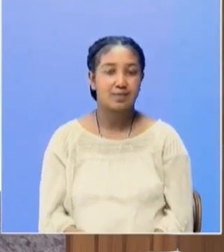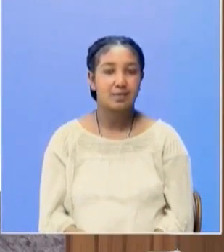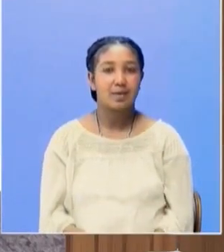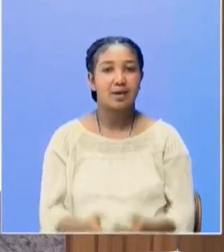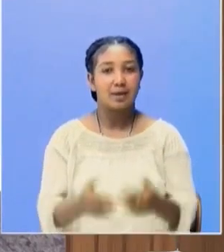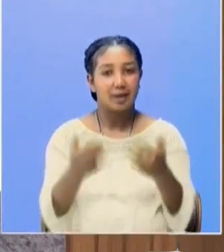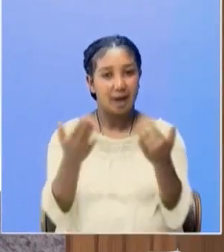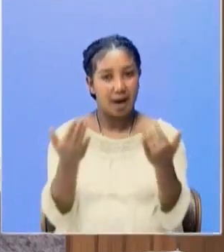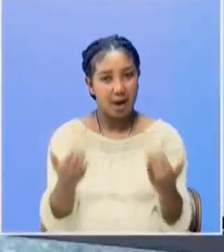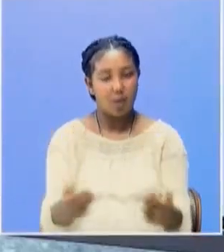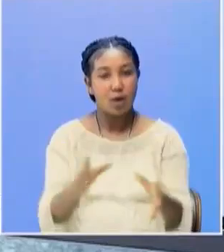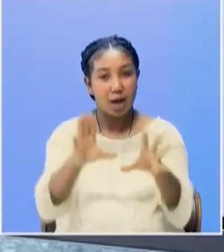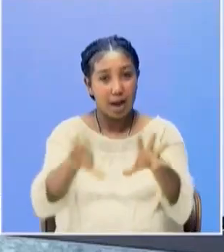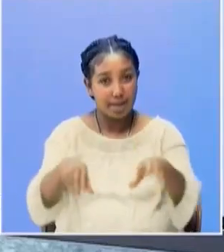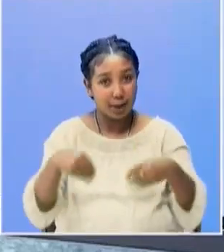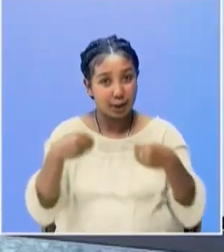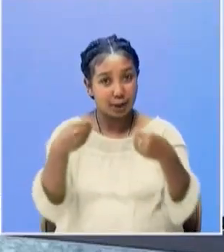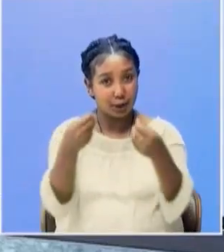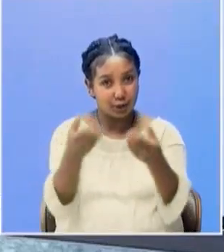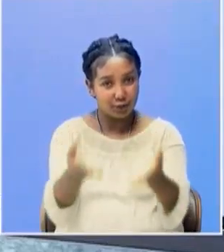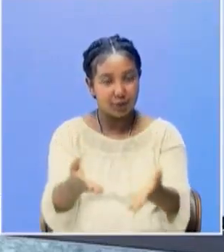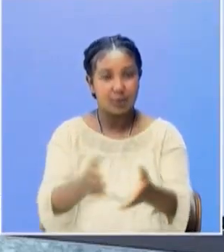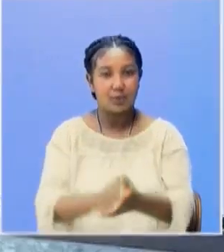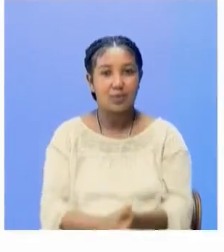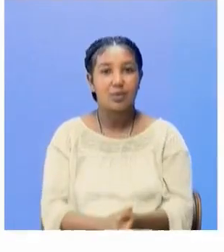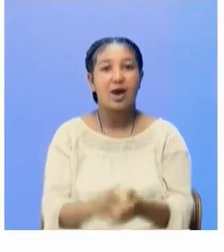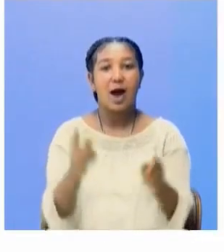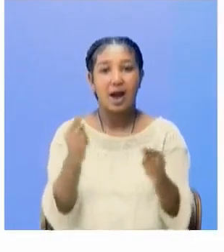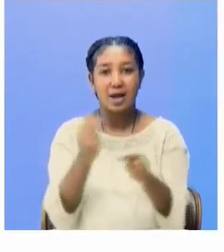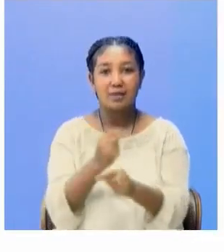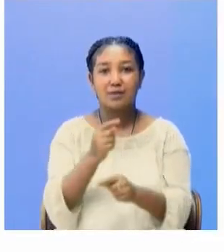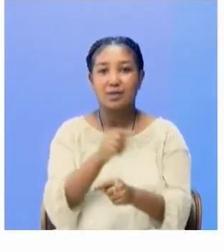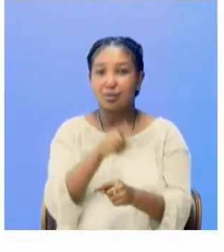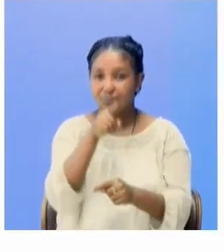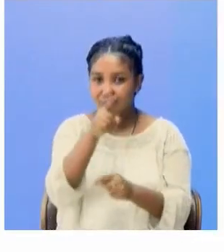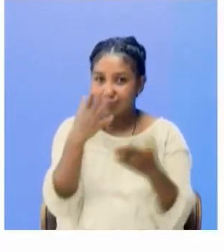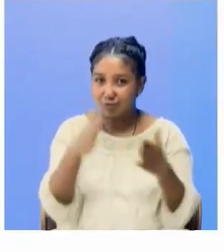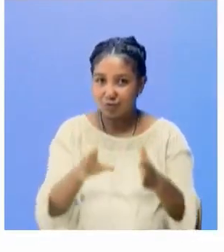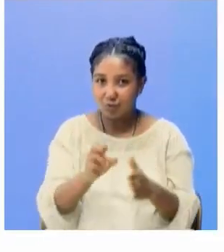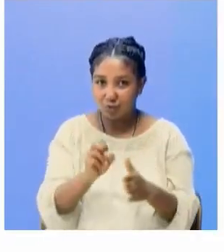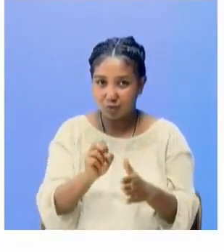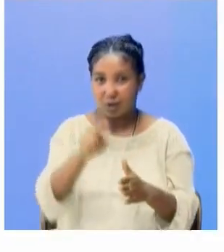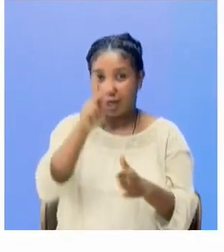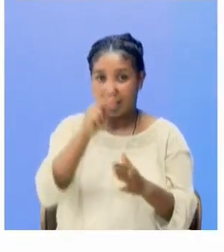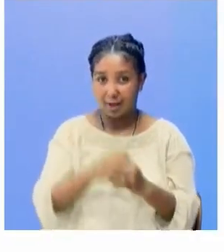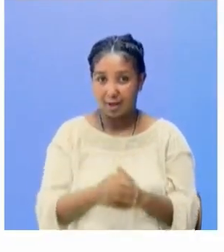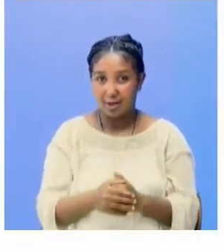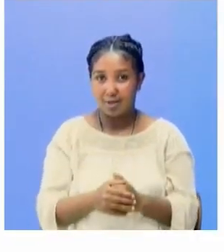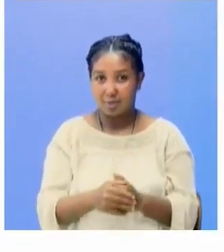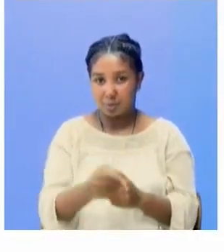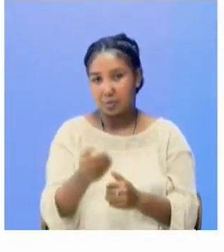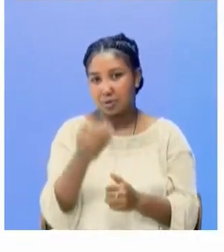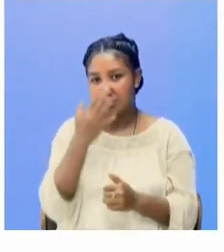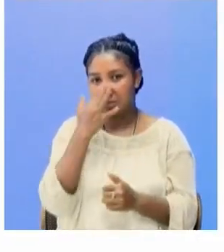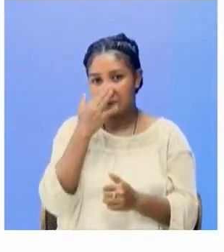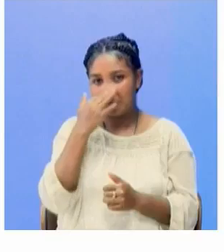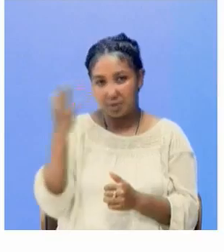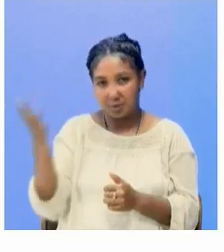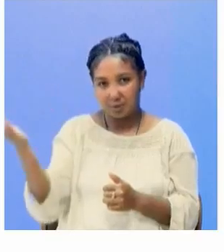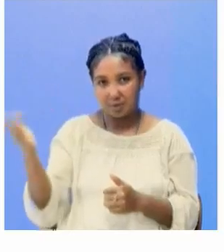Now, let me give you just an activity which should be done because you're familiar